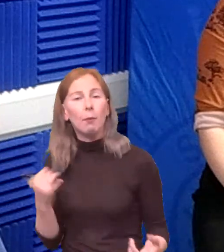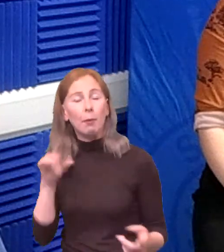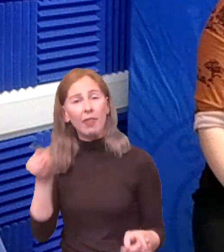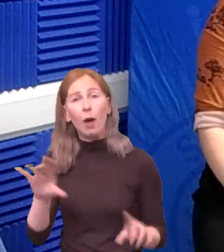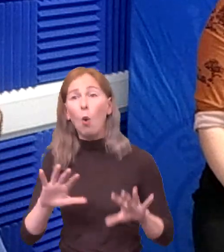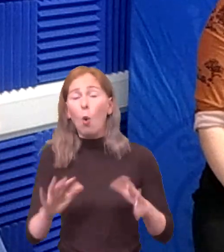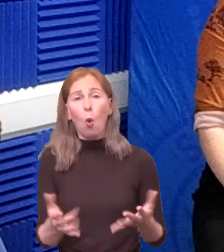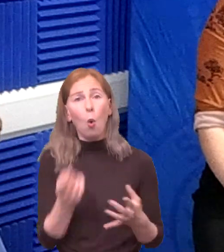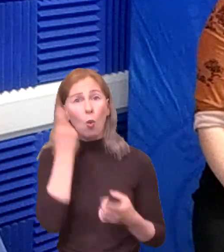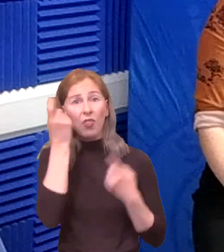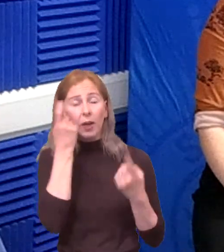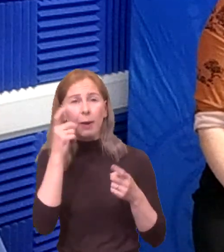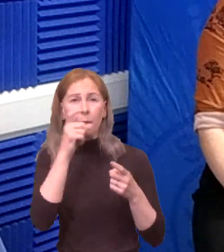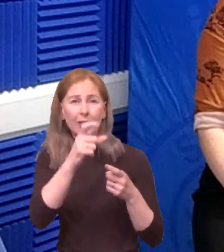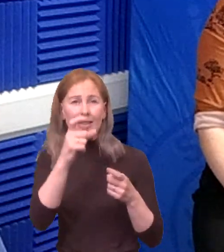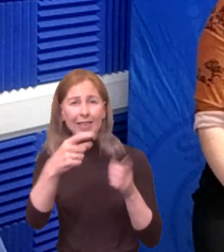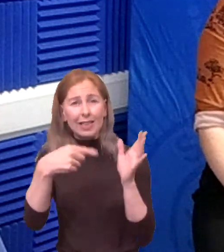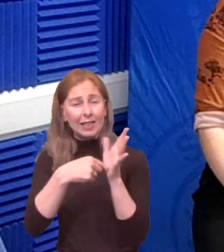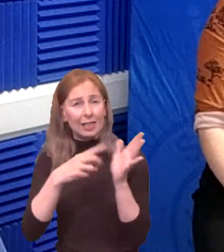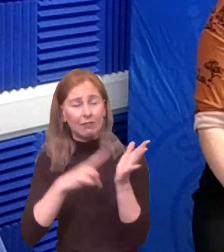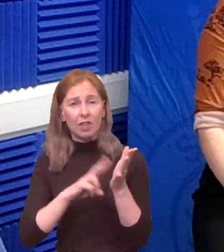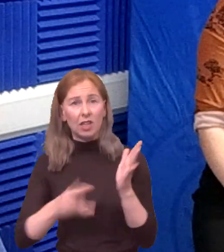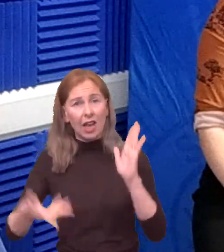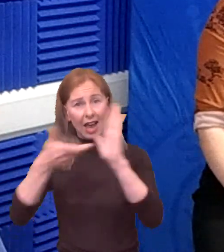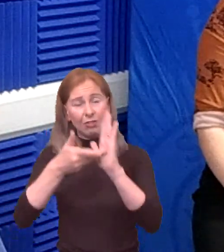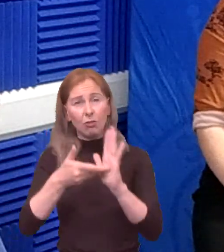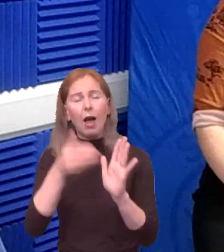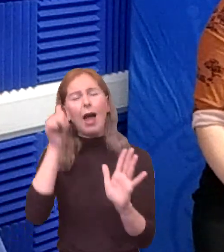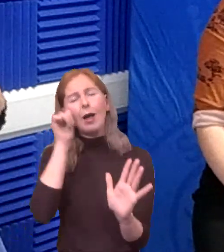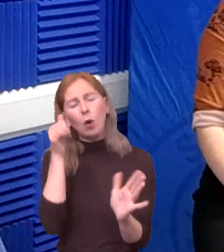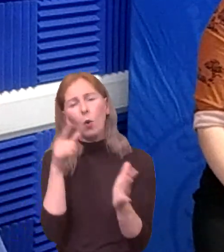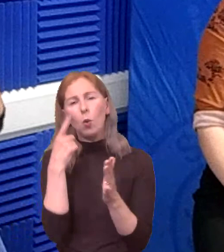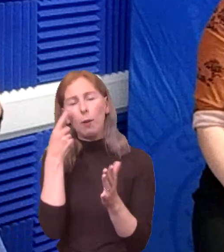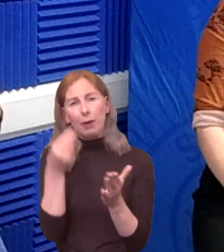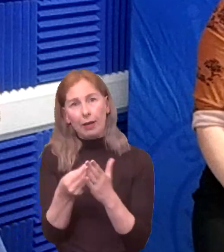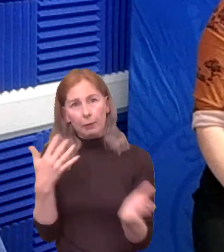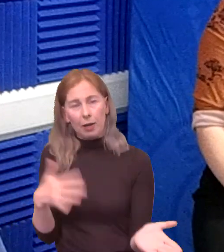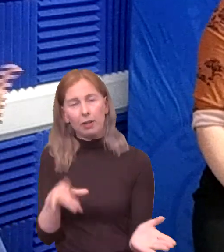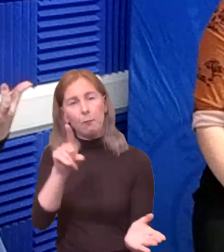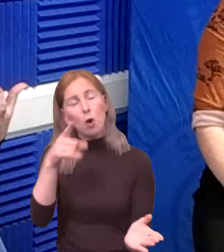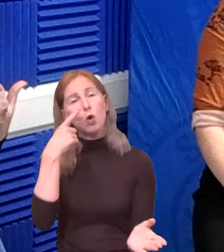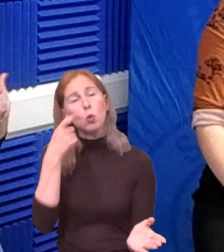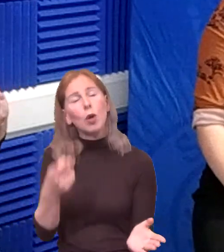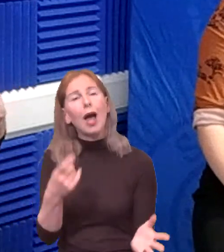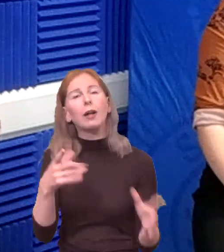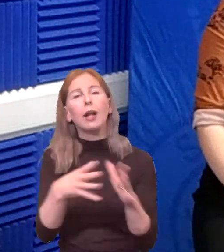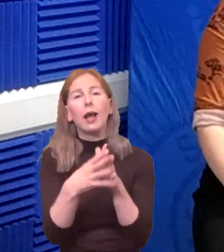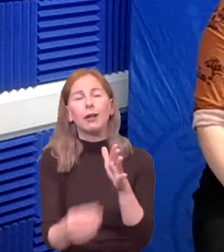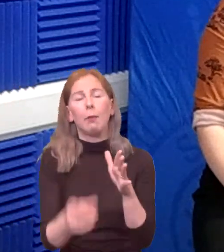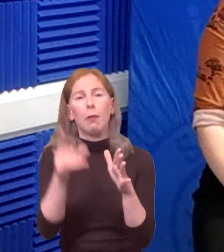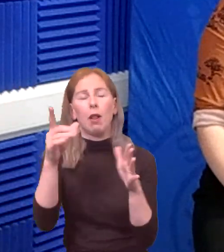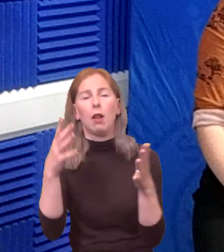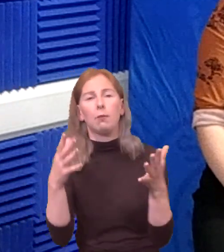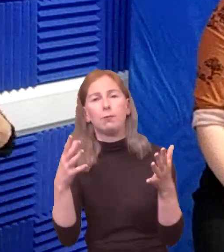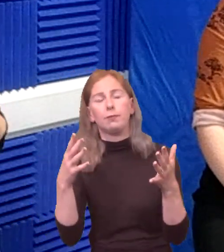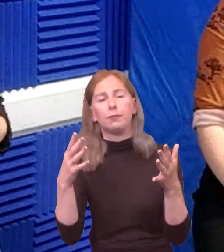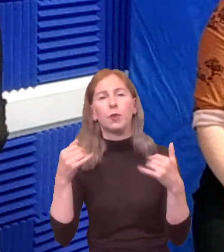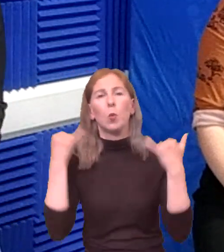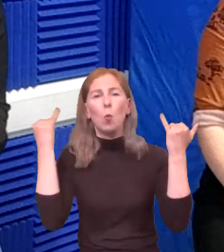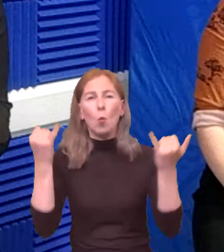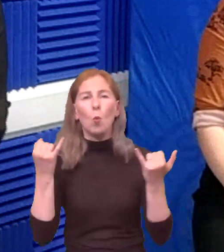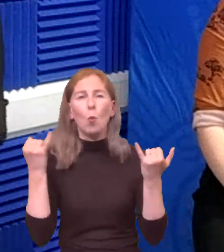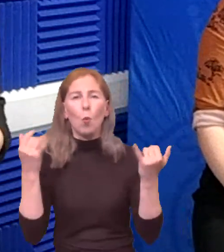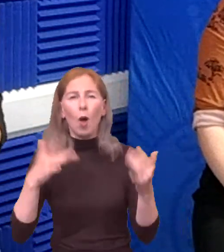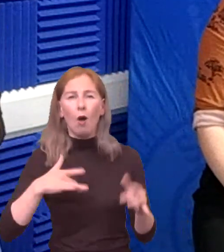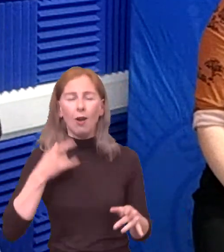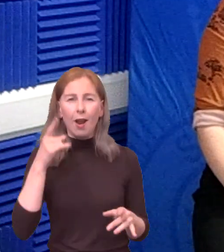really good low cost options in terms of wildlife trail cameras, which don't need to be hardwired. If you put those in